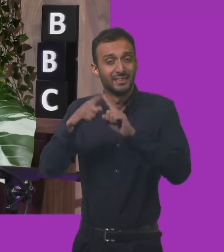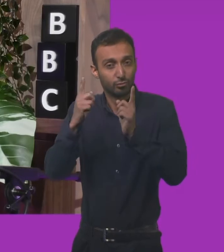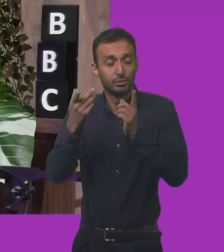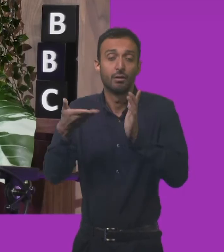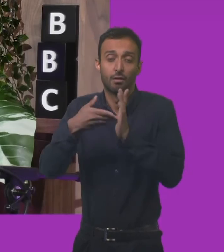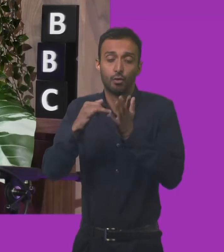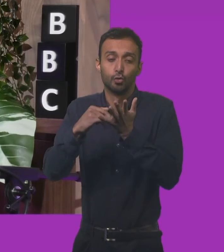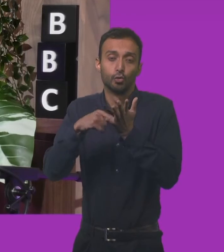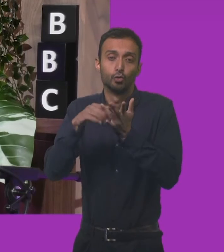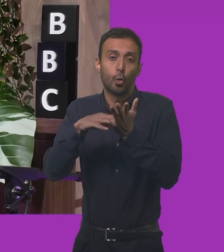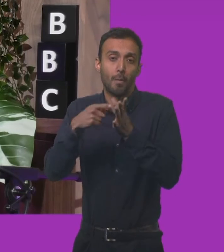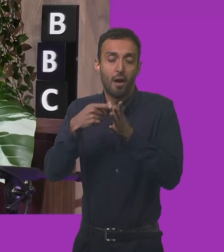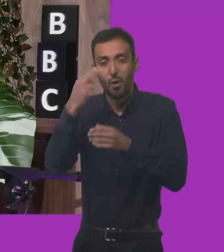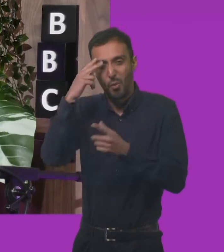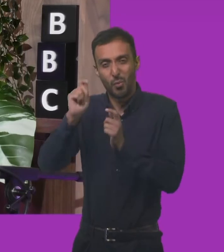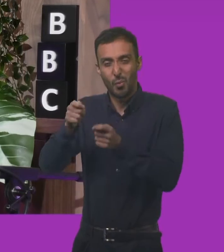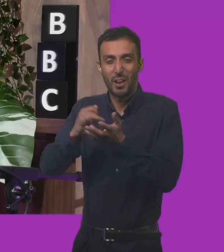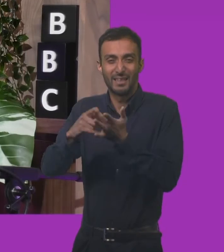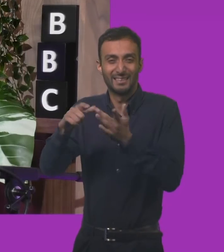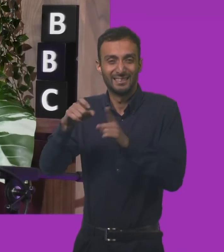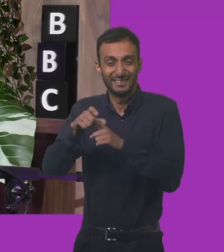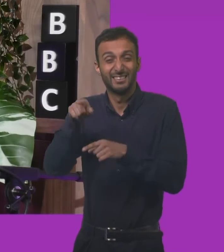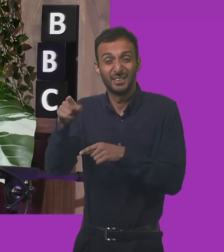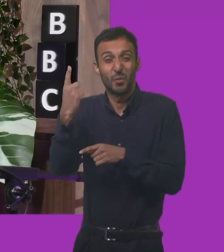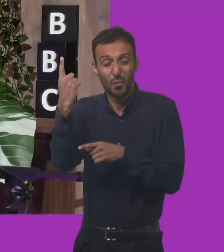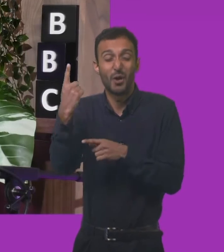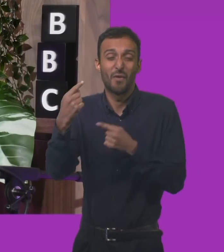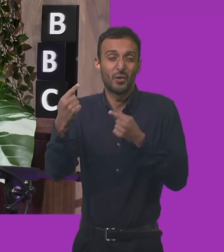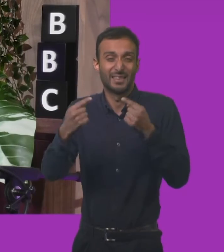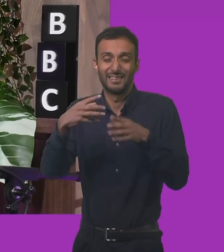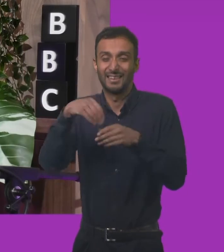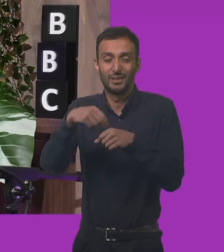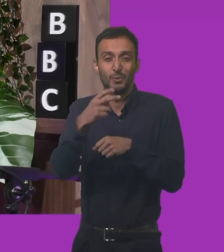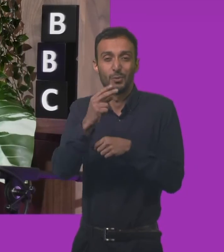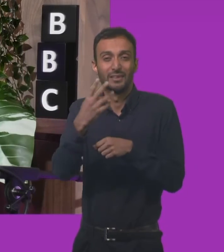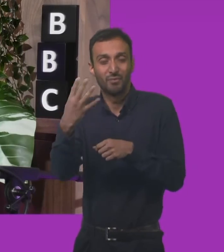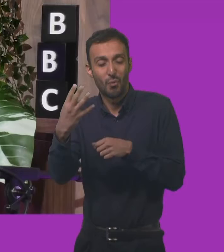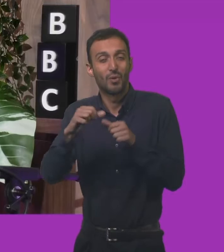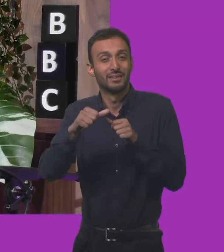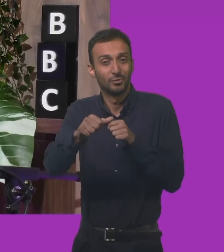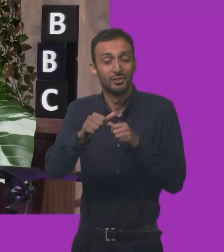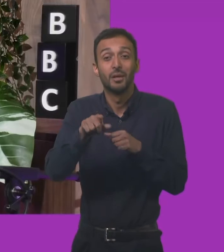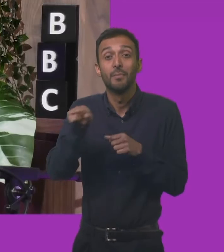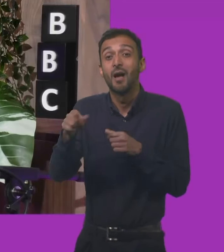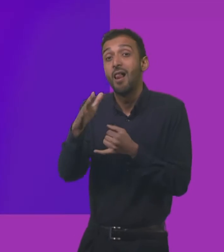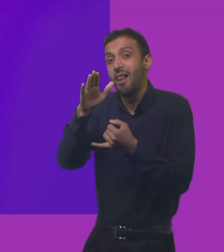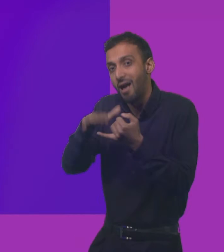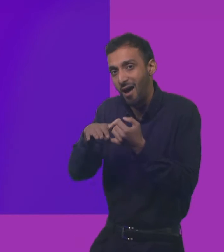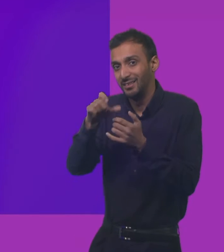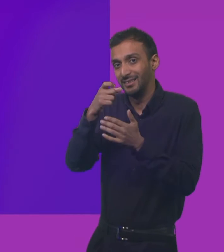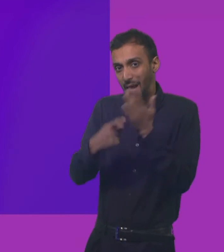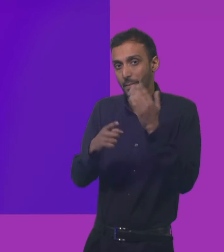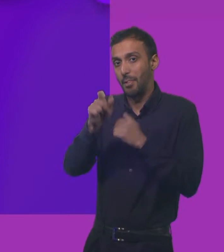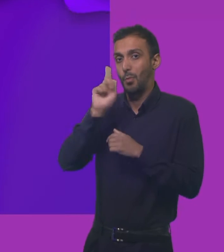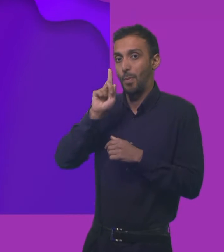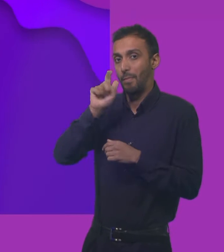of 3 disabled contestants in the 2024 series of The Traitors, but she was the last disabled woman standing.